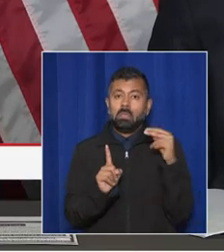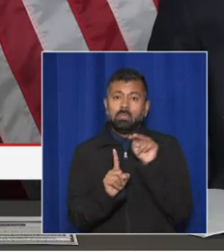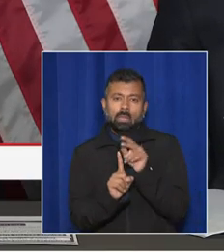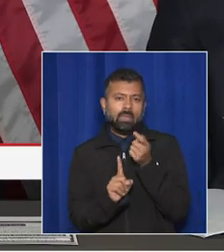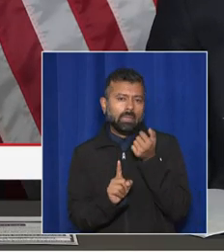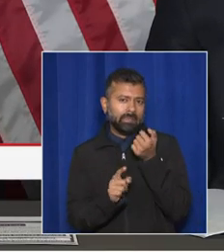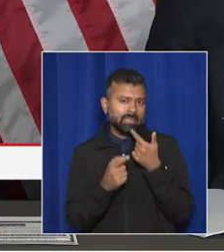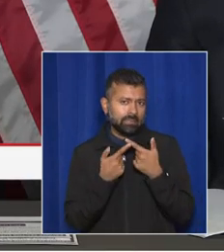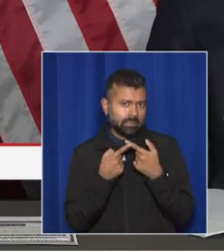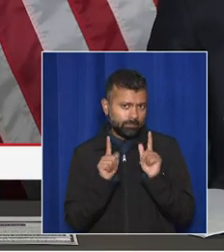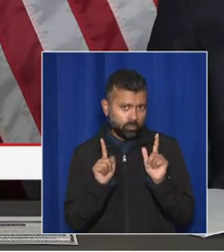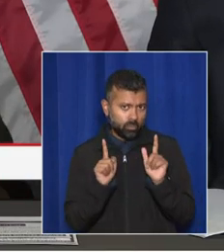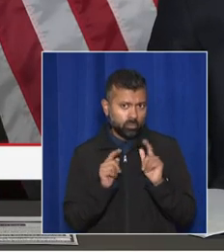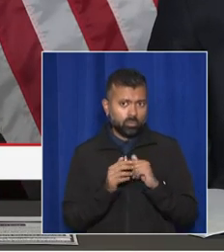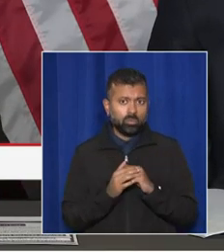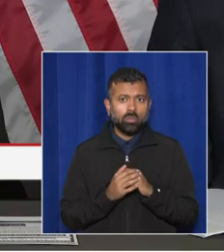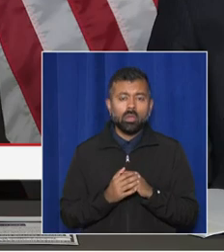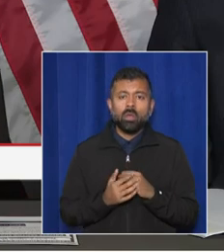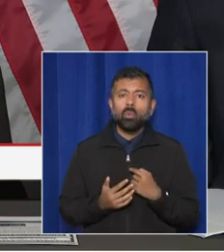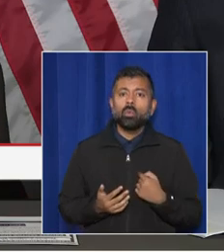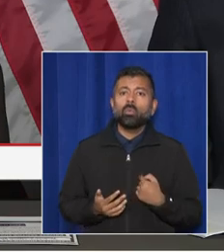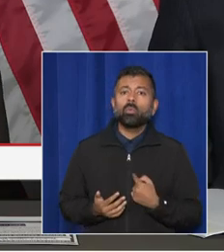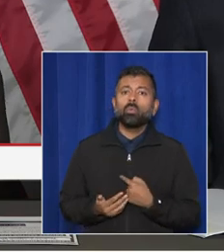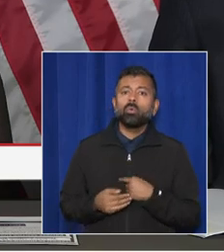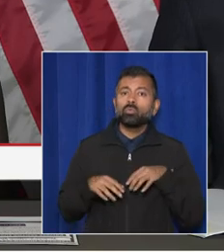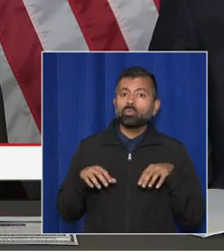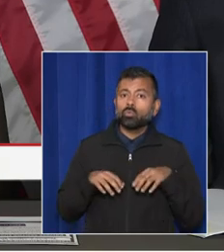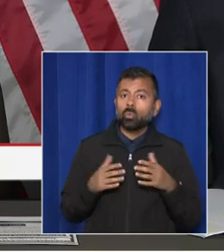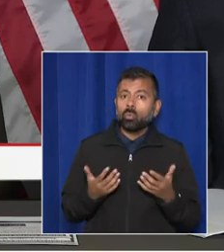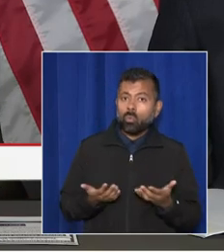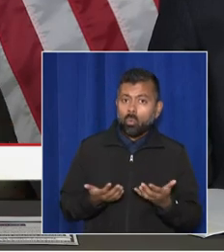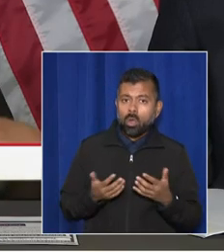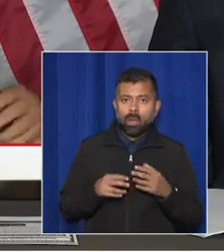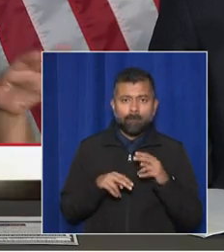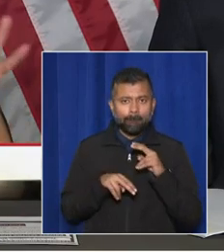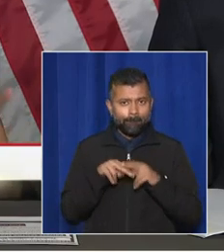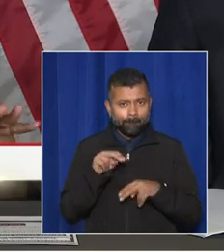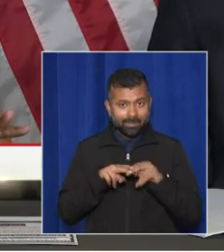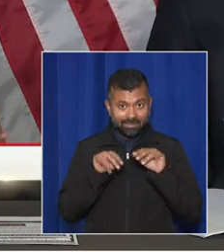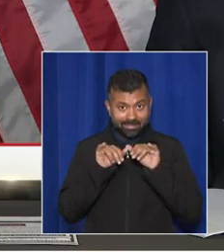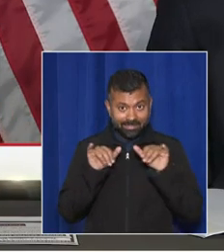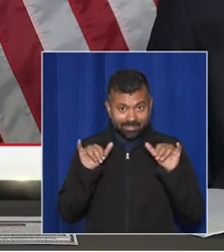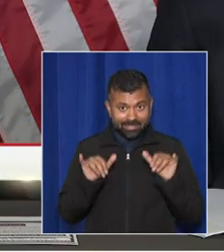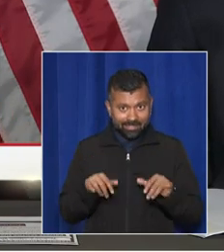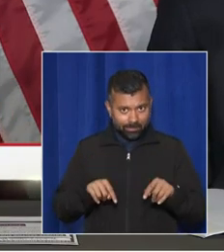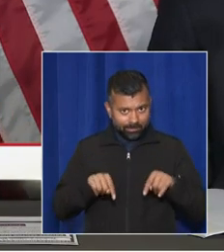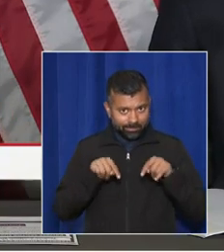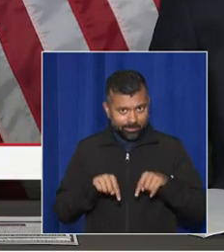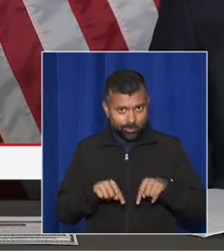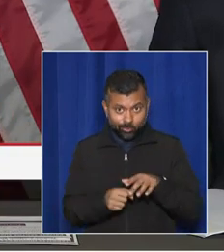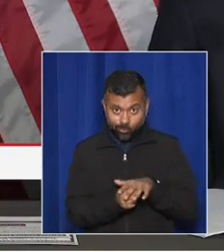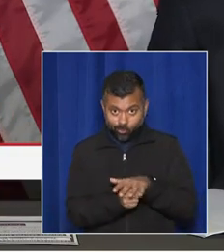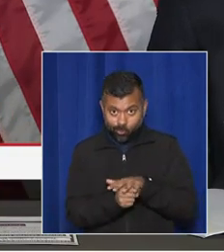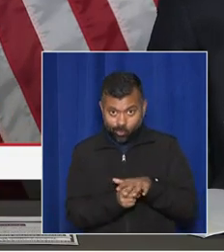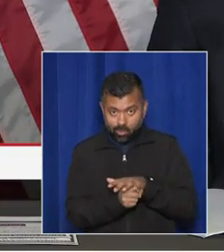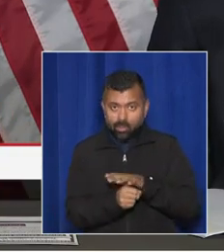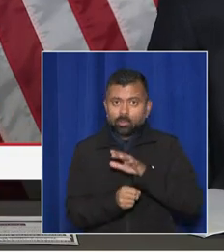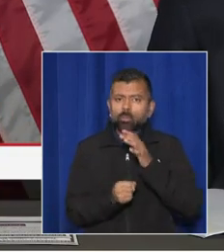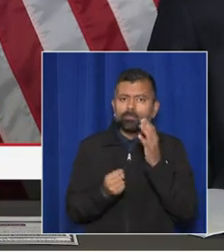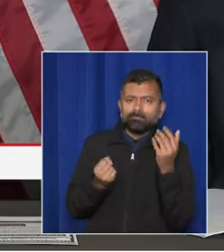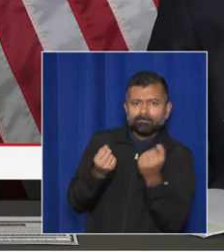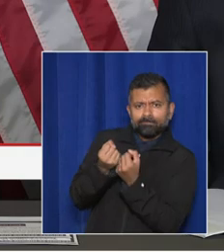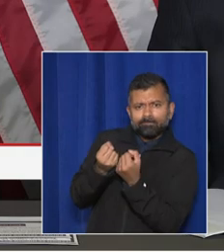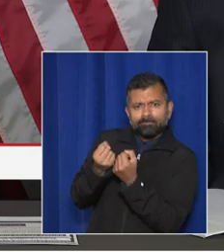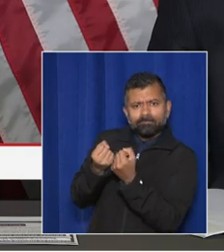is important to note, is that we have built an infrastructure in this region that supports a